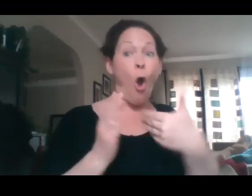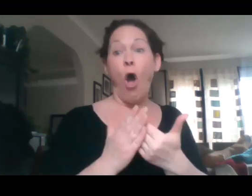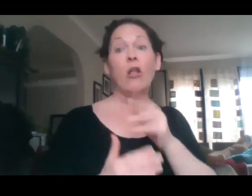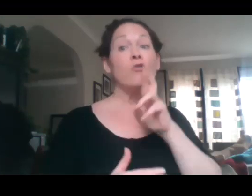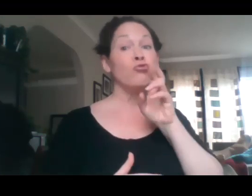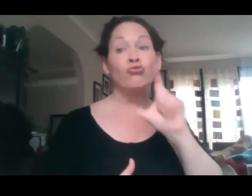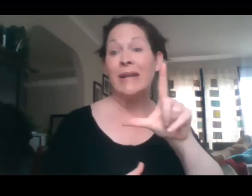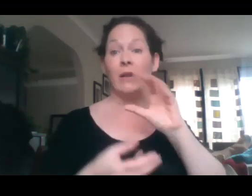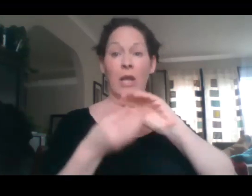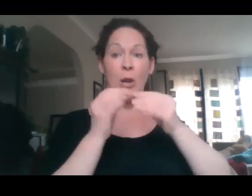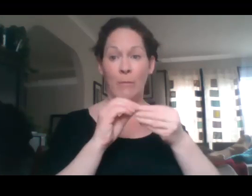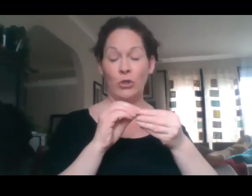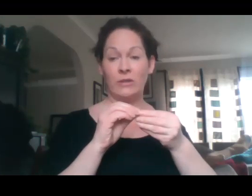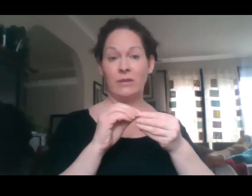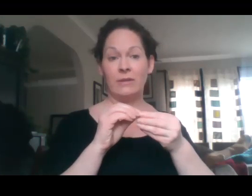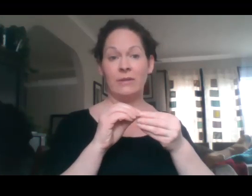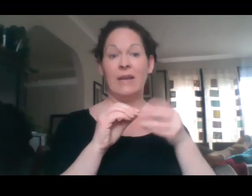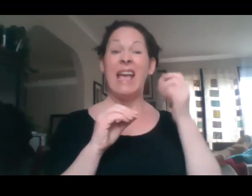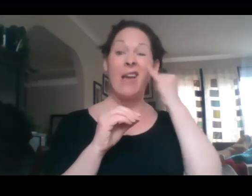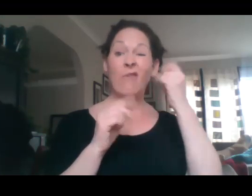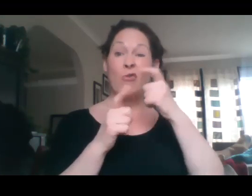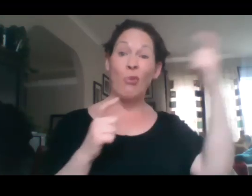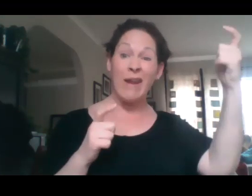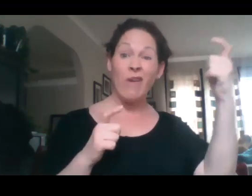that x is greater than or equal to -3.